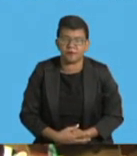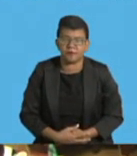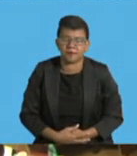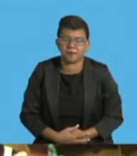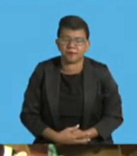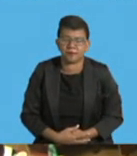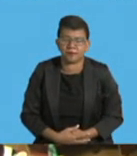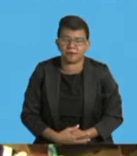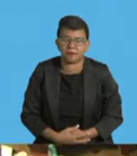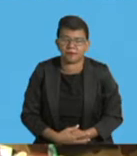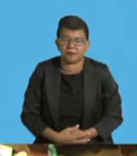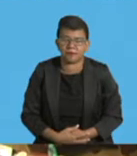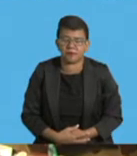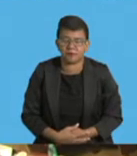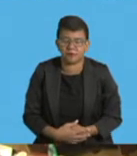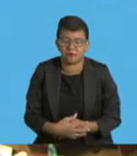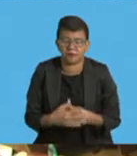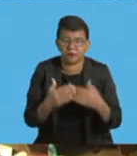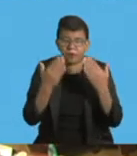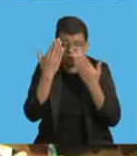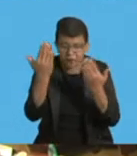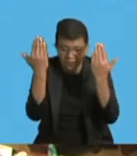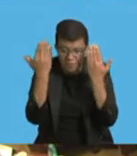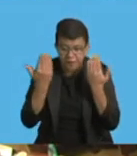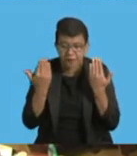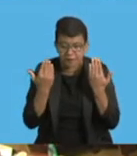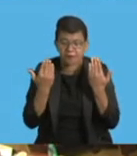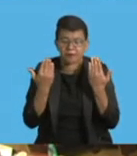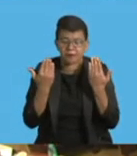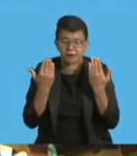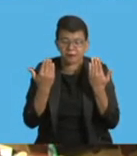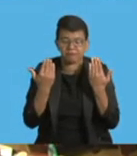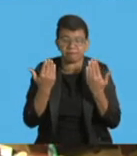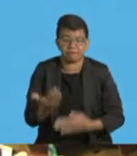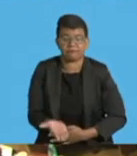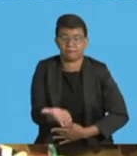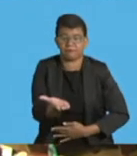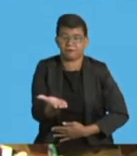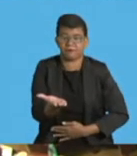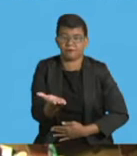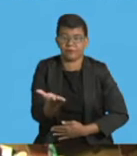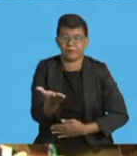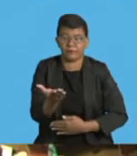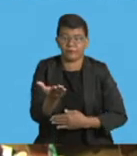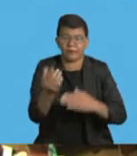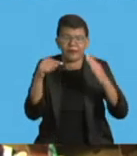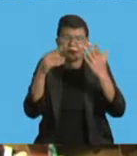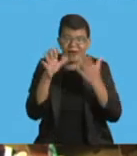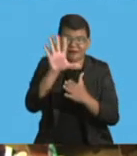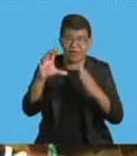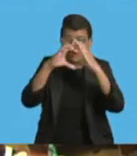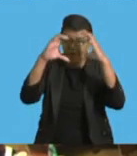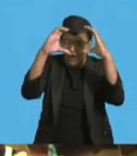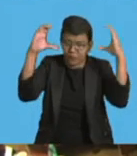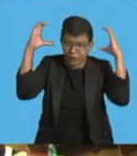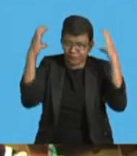Mr. Speaker, the Pacific Islands Forum Leaders meeting in Tuvalu 3 weeks ago was a